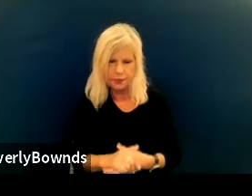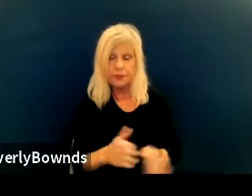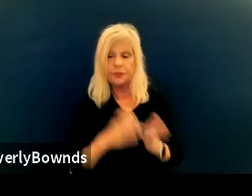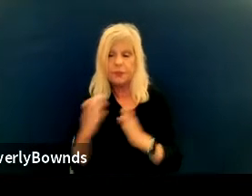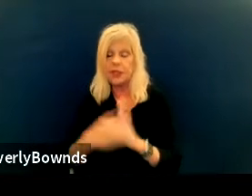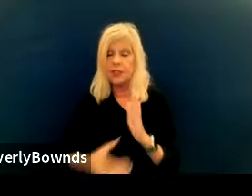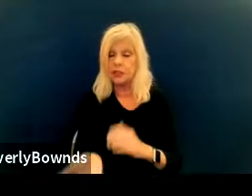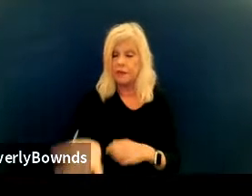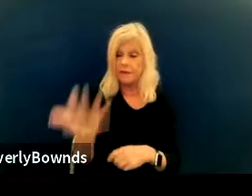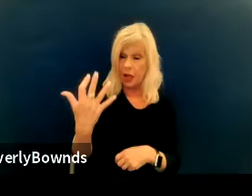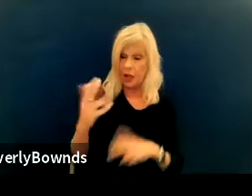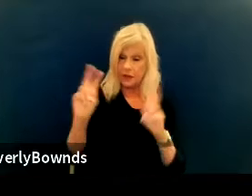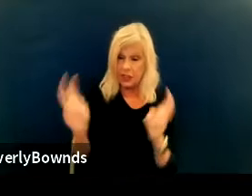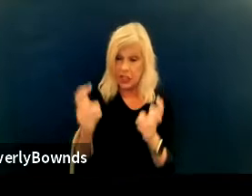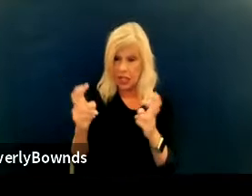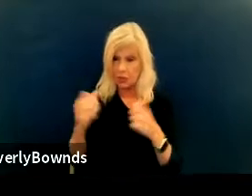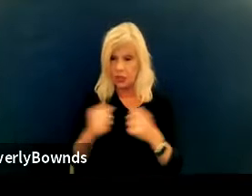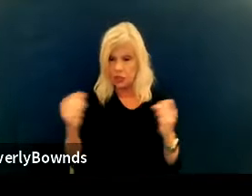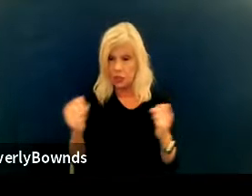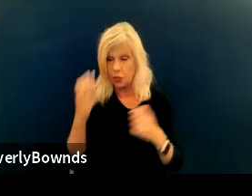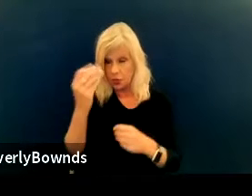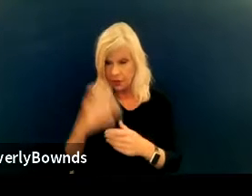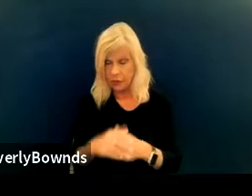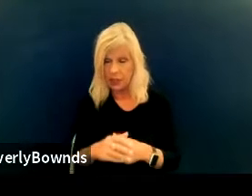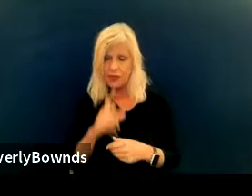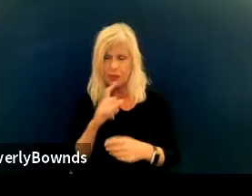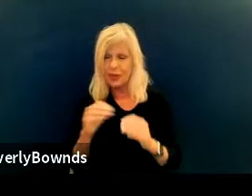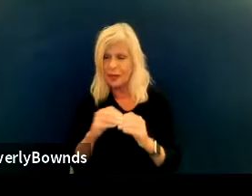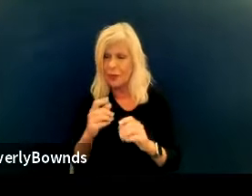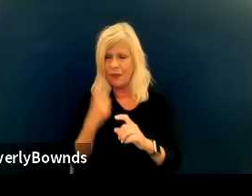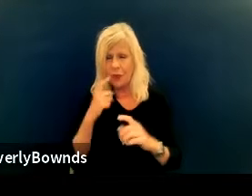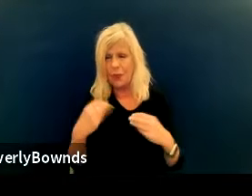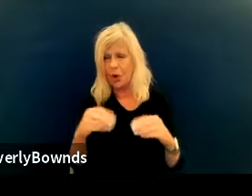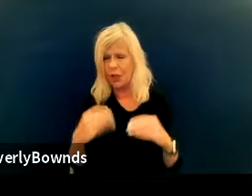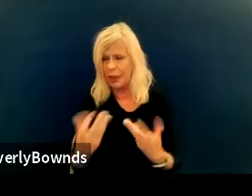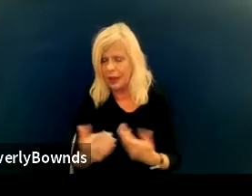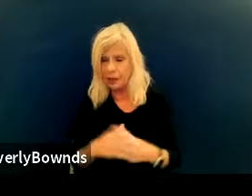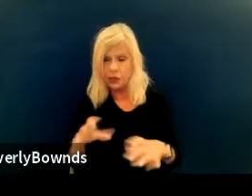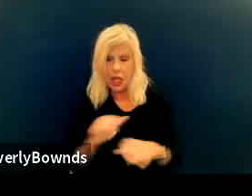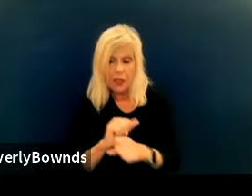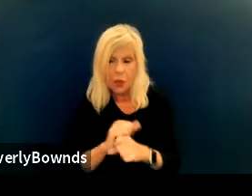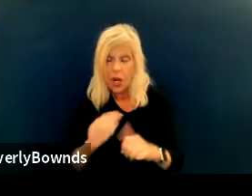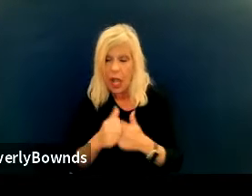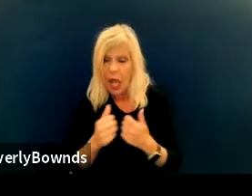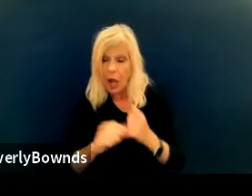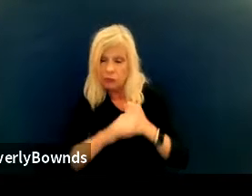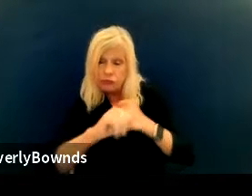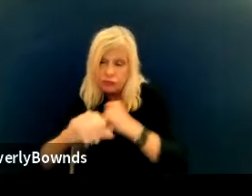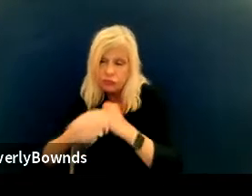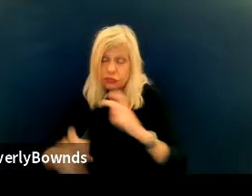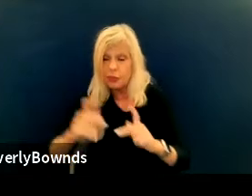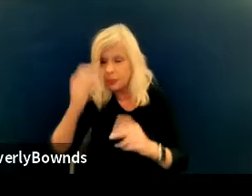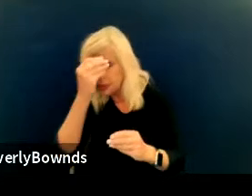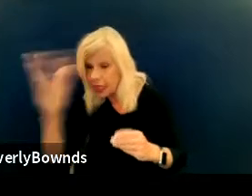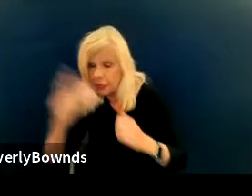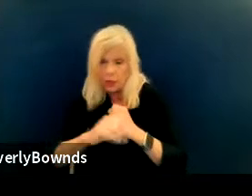Section 5 is titled Disclosure of Information, but it's really more for marketing. You've done the work. How do you let people know, and what do you let